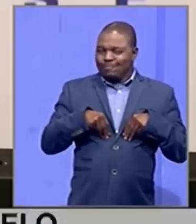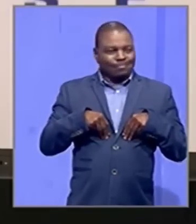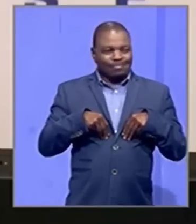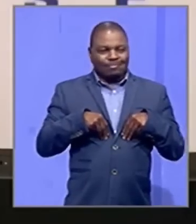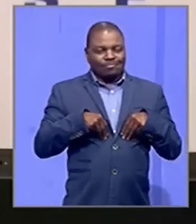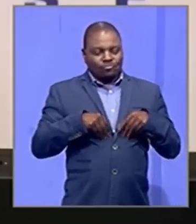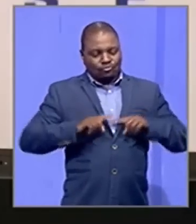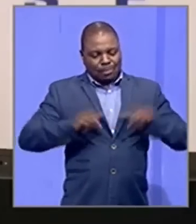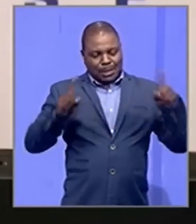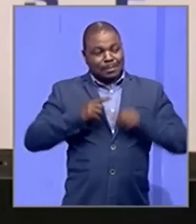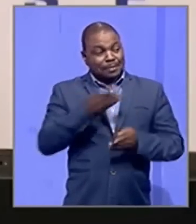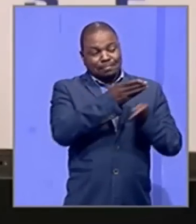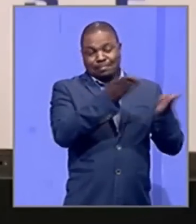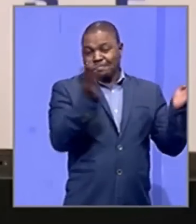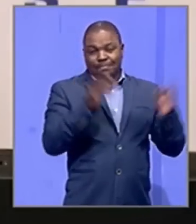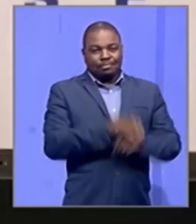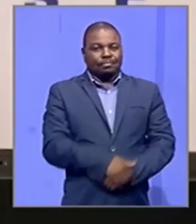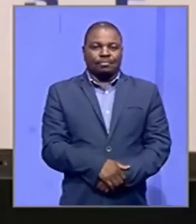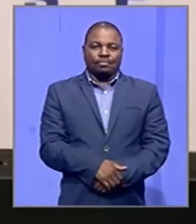working in.